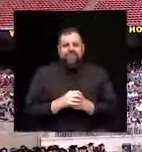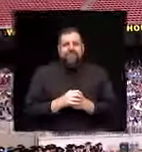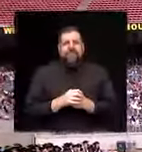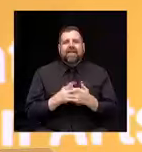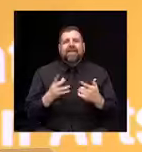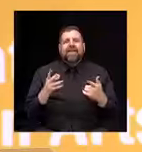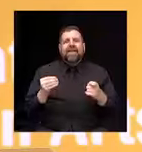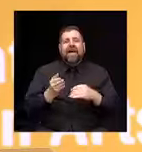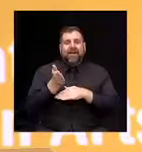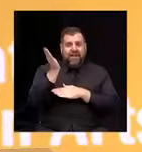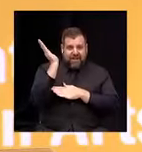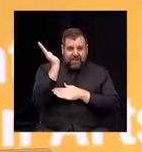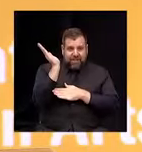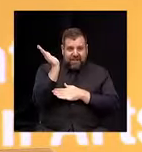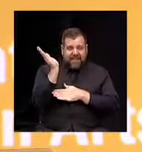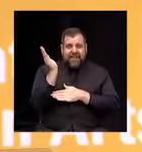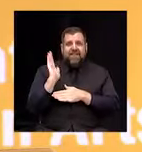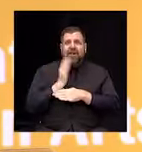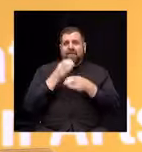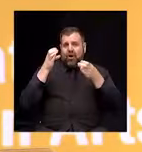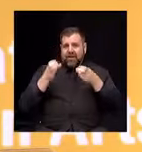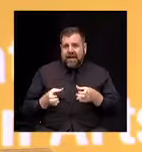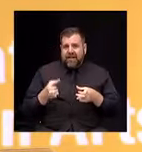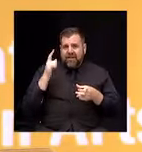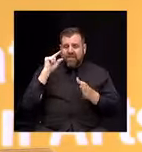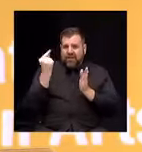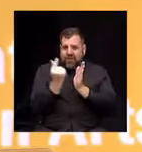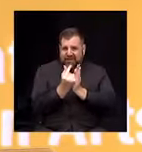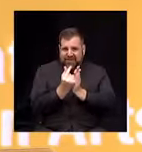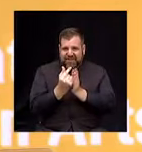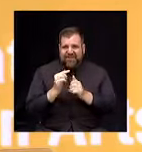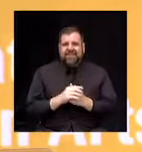The presentation of our candidates for graduation.